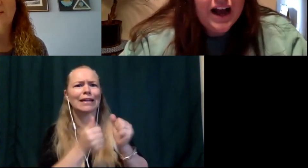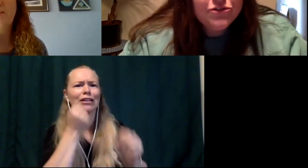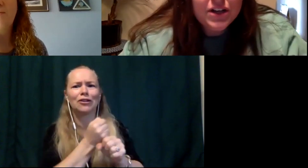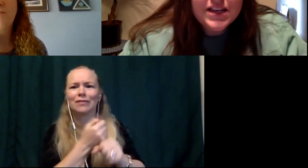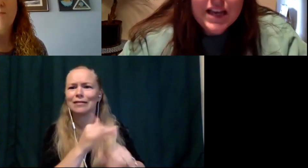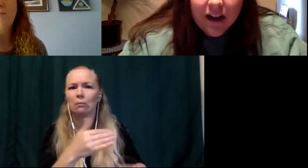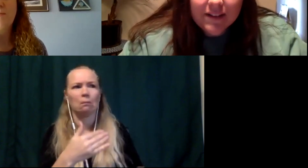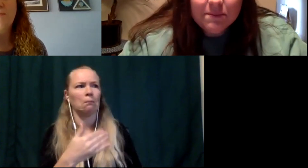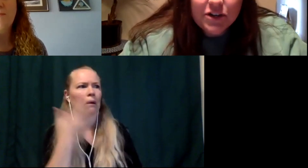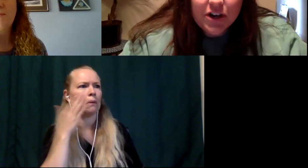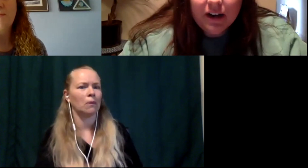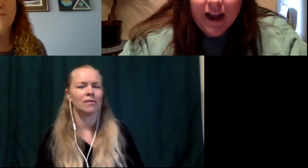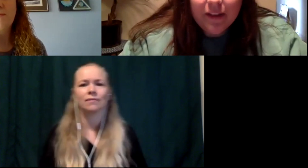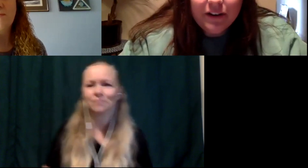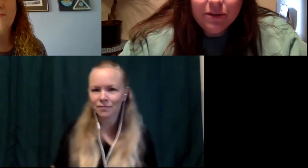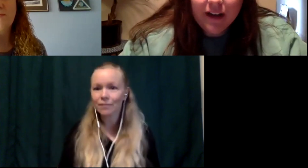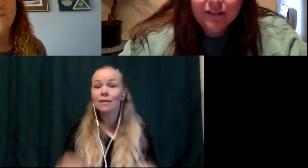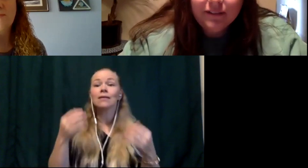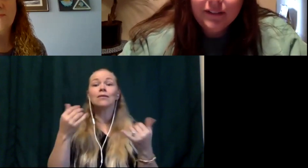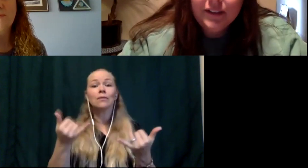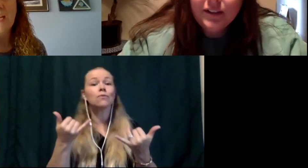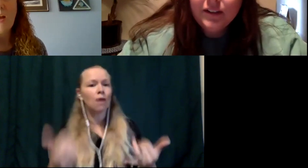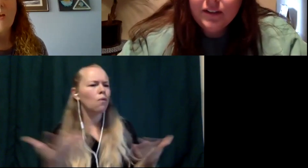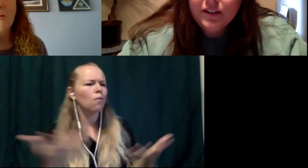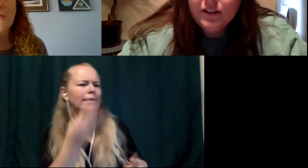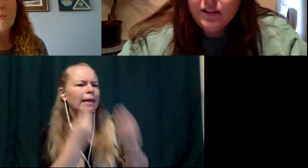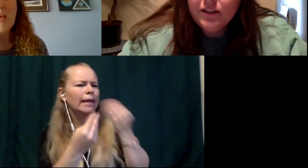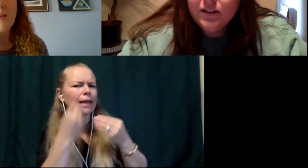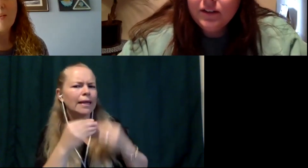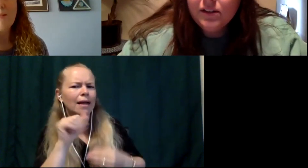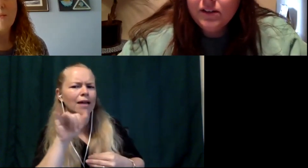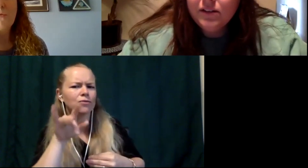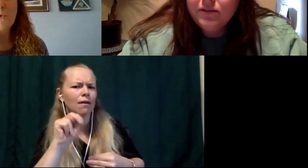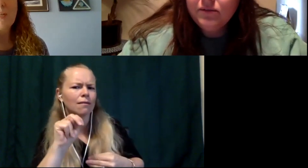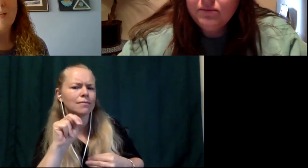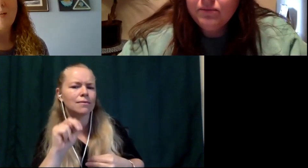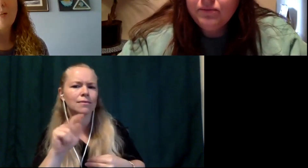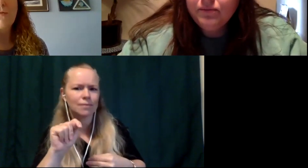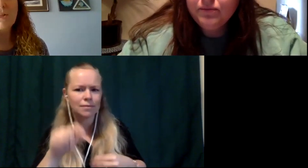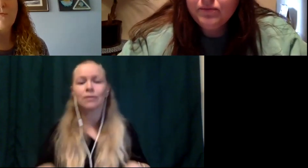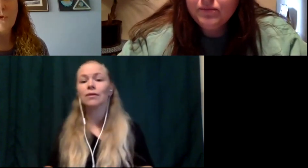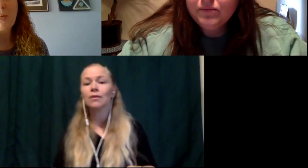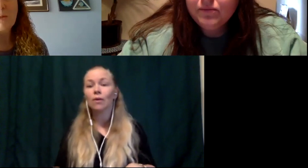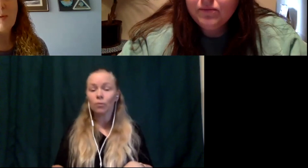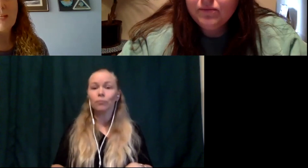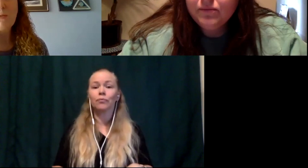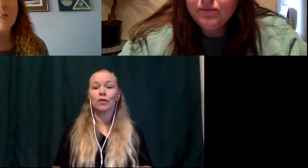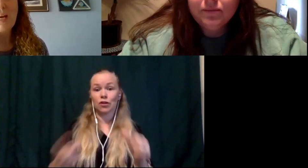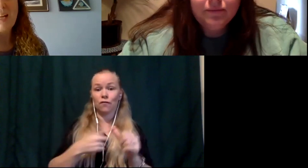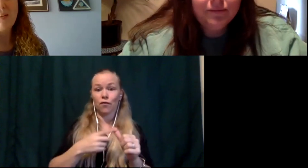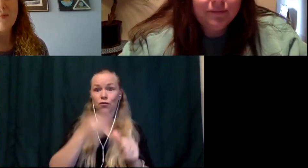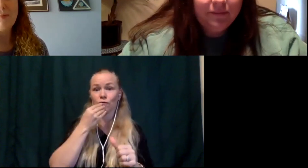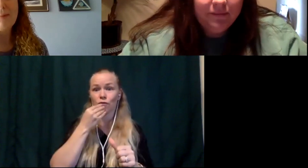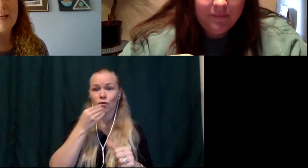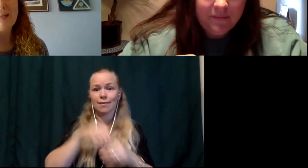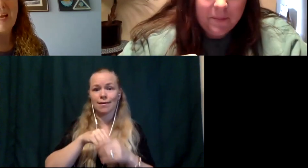did astronauts eat on this mission, and how did they do that? Oh yeah, the food, the first food in space was